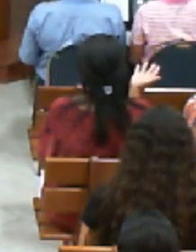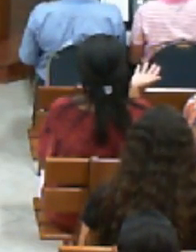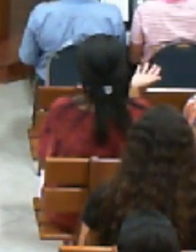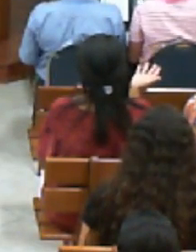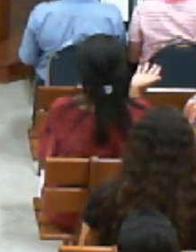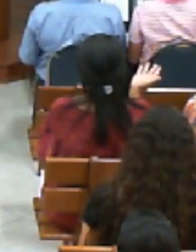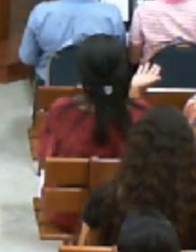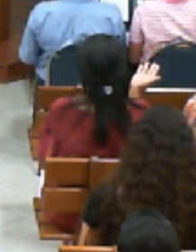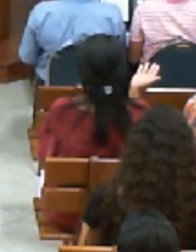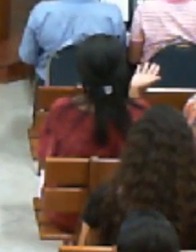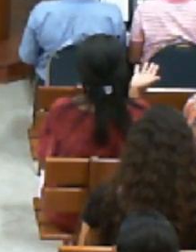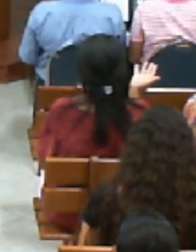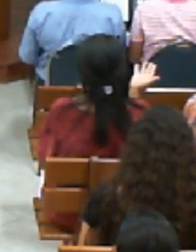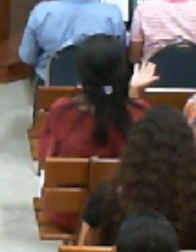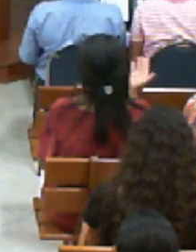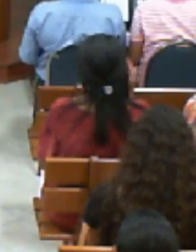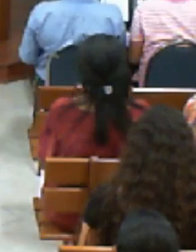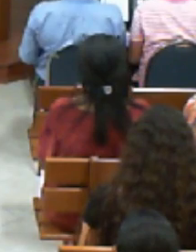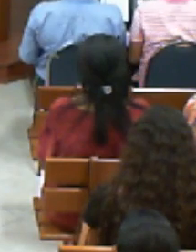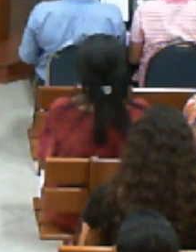was revealed prophetically.